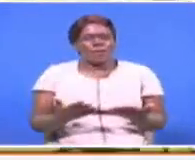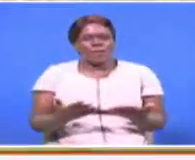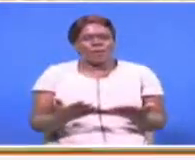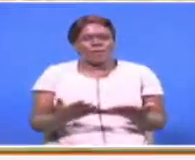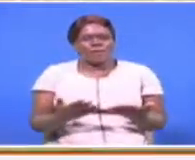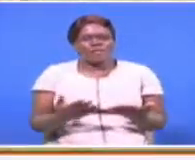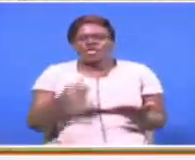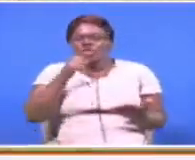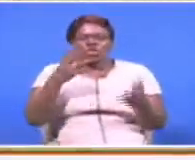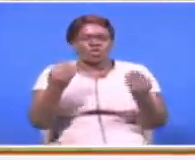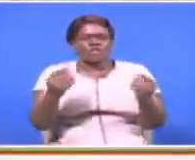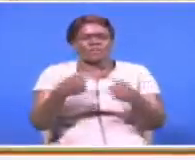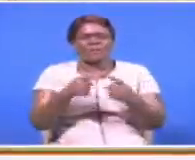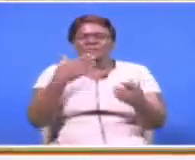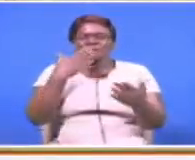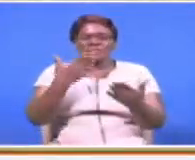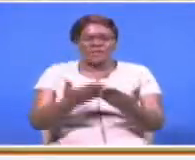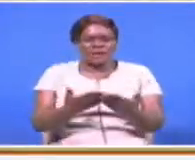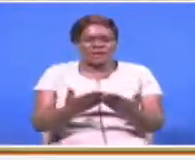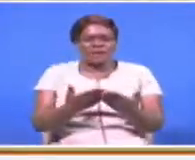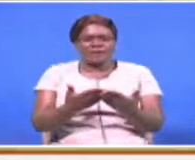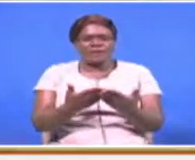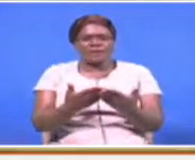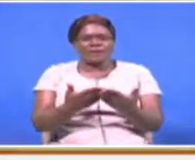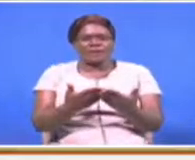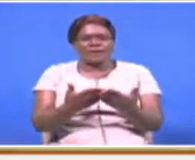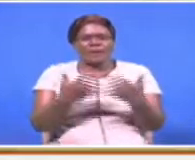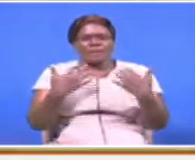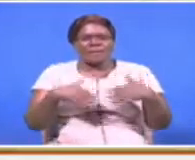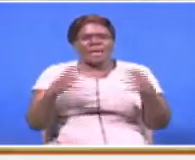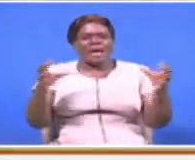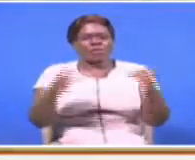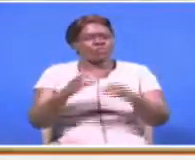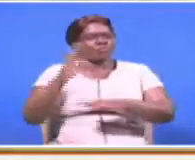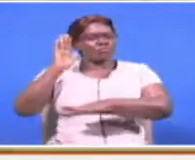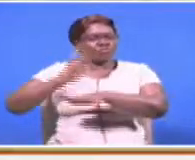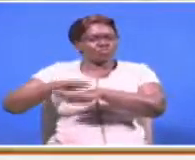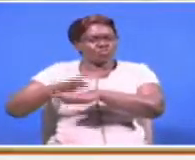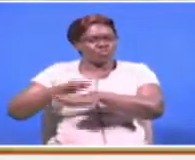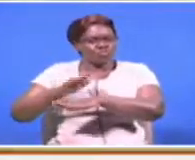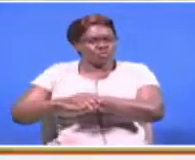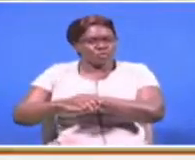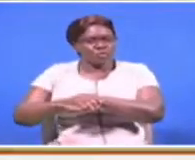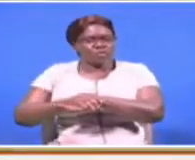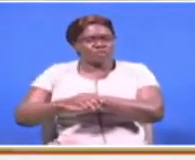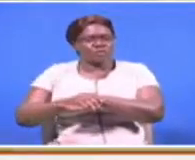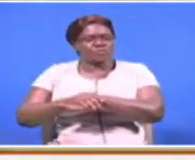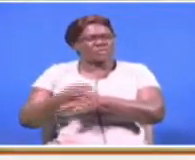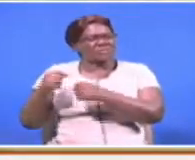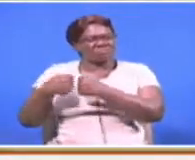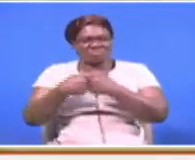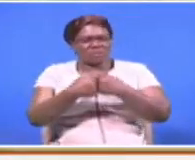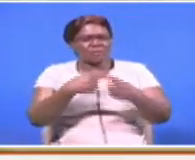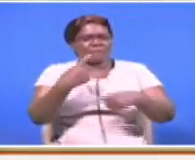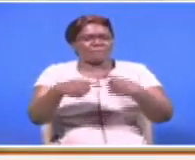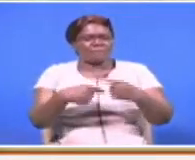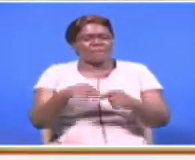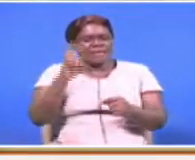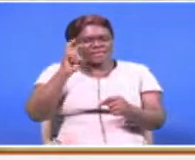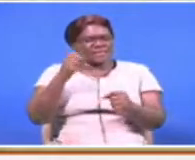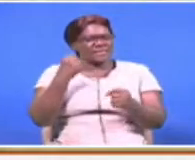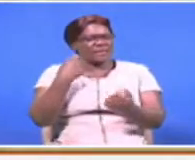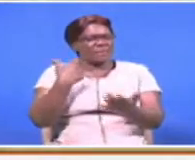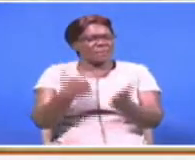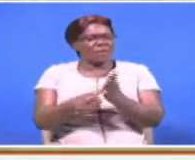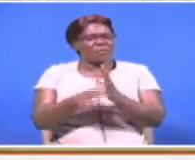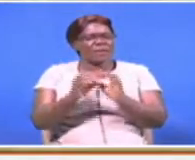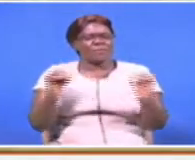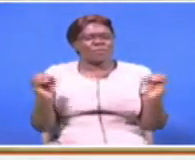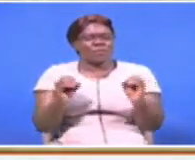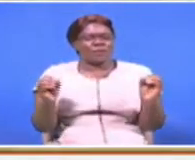Arusha.